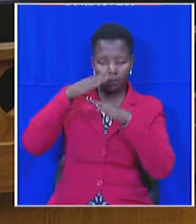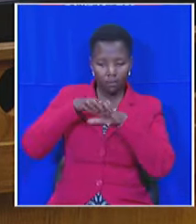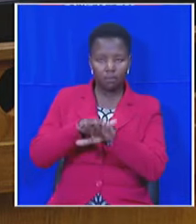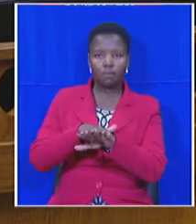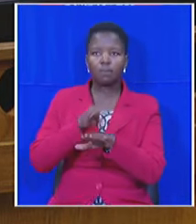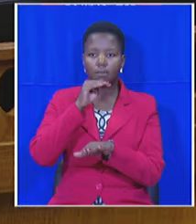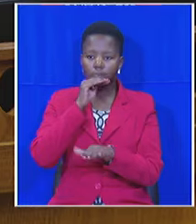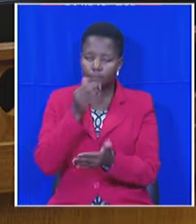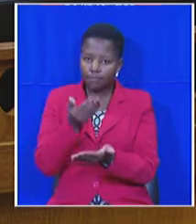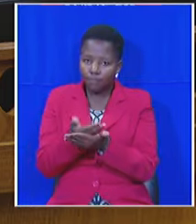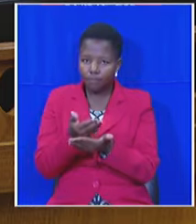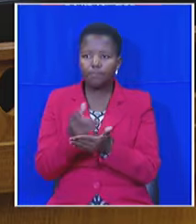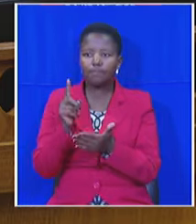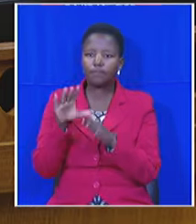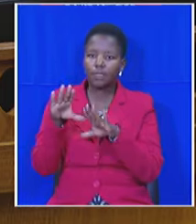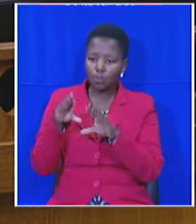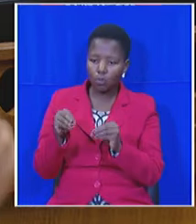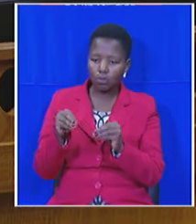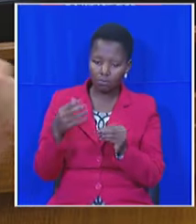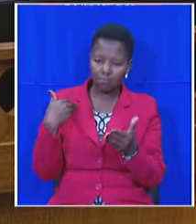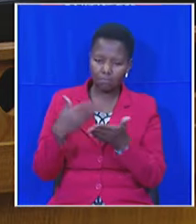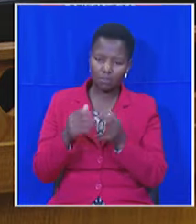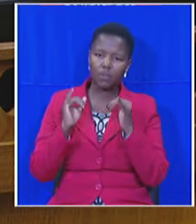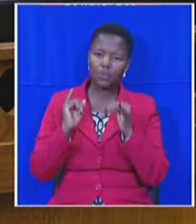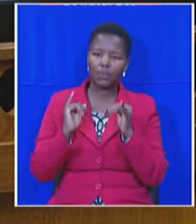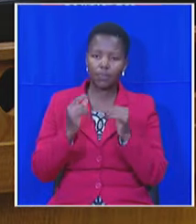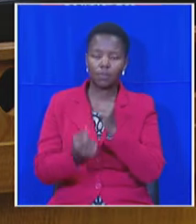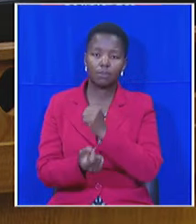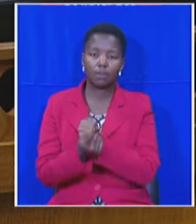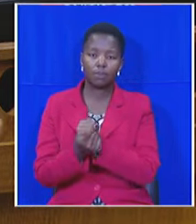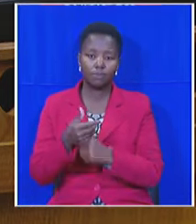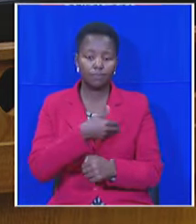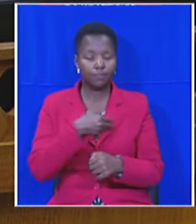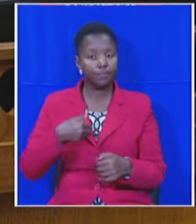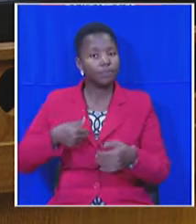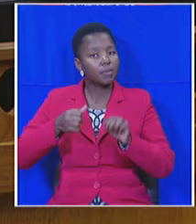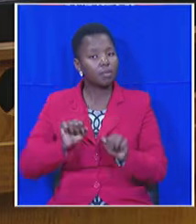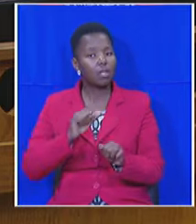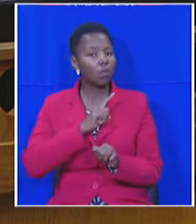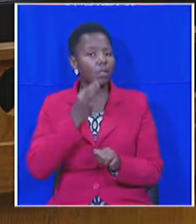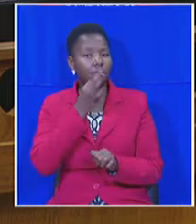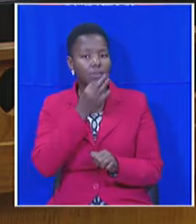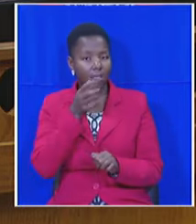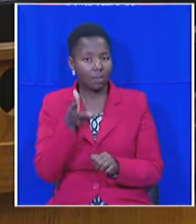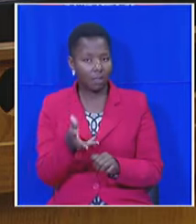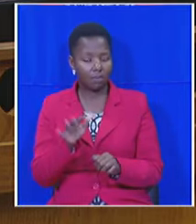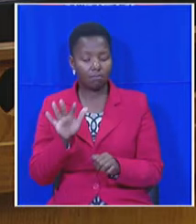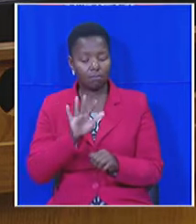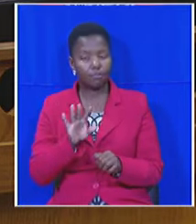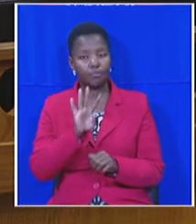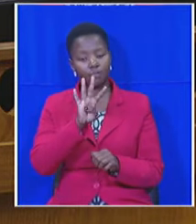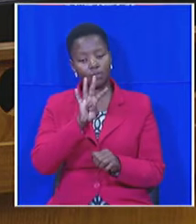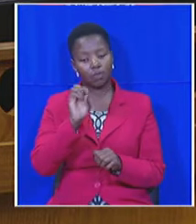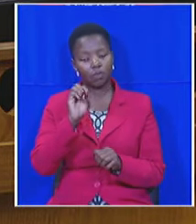have avoided these disastrous consequences. And I'm saying this, Madam Chair, because presently, on average, 40 people a